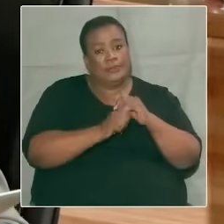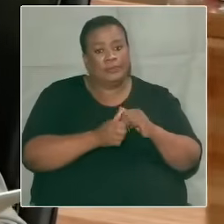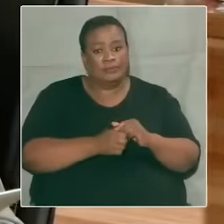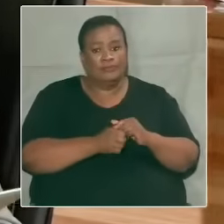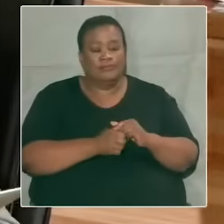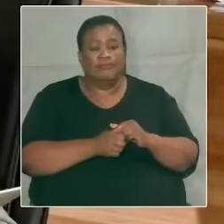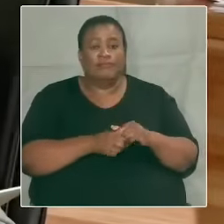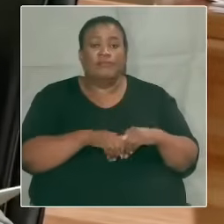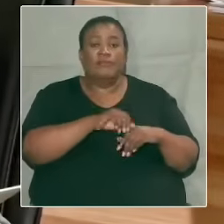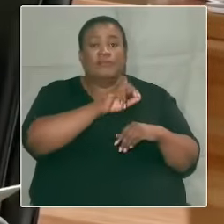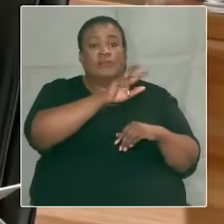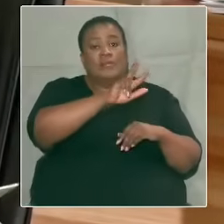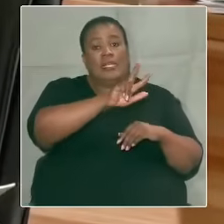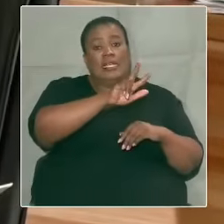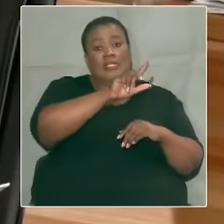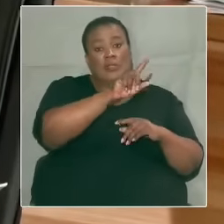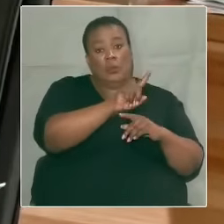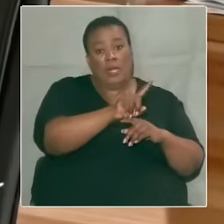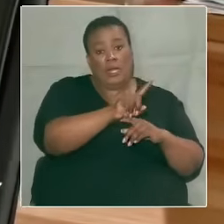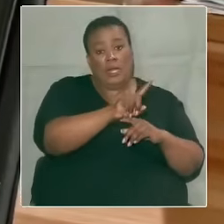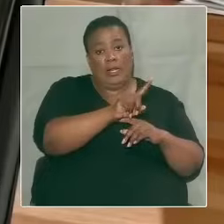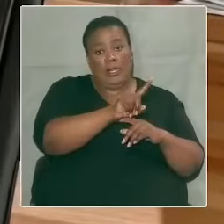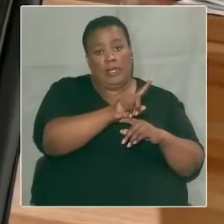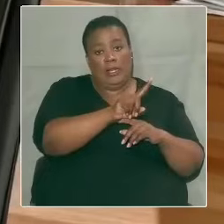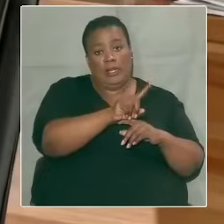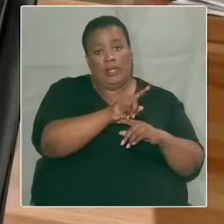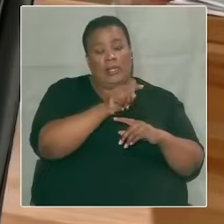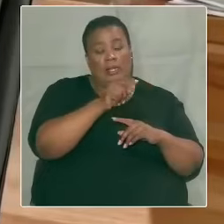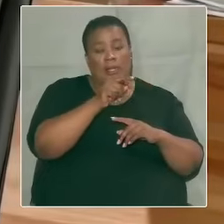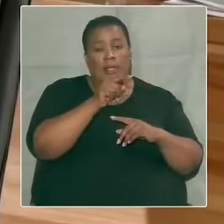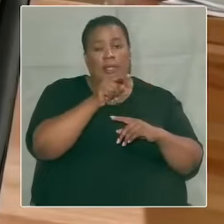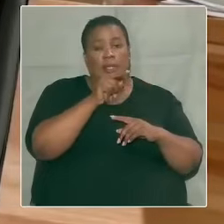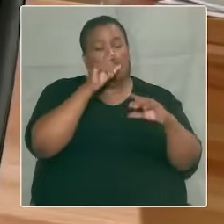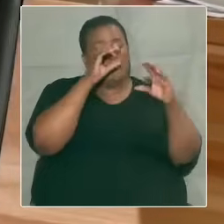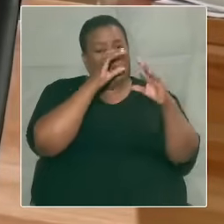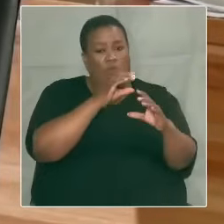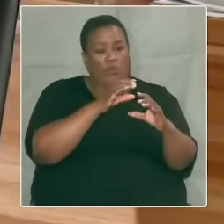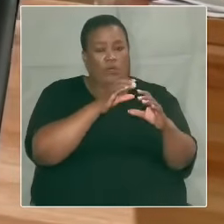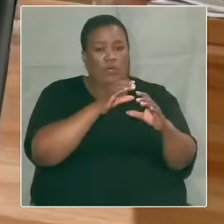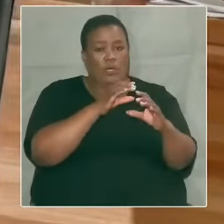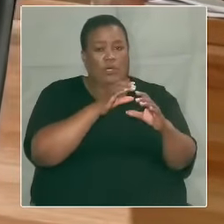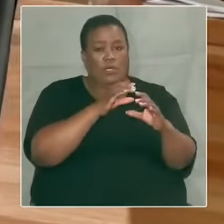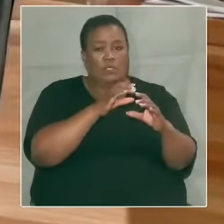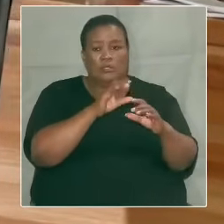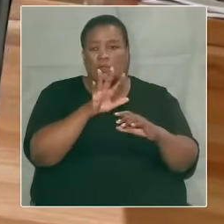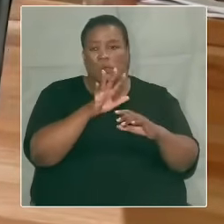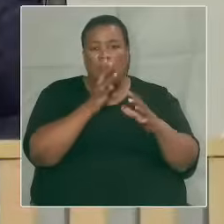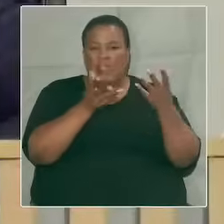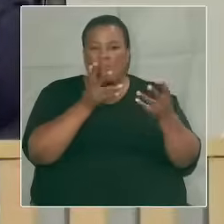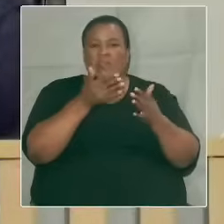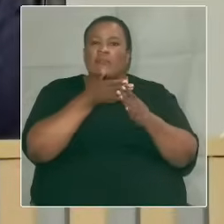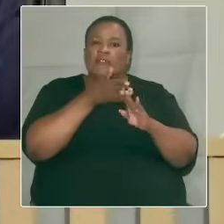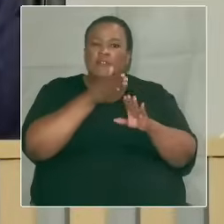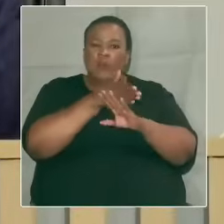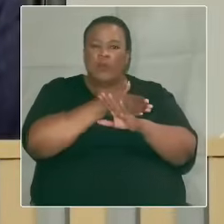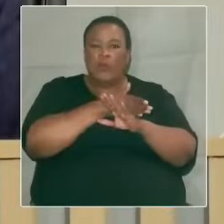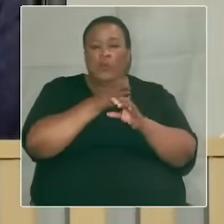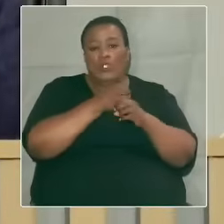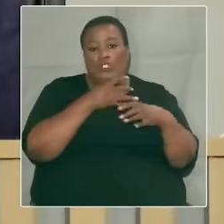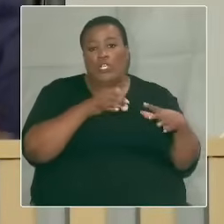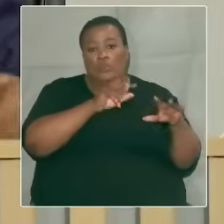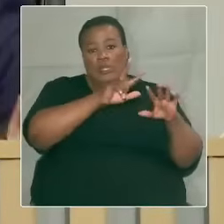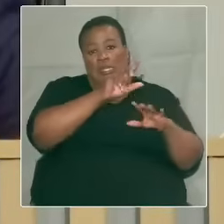In 81, you deal with, sorry, perhaps before we start with